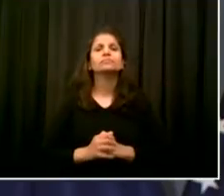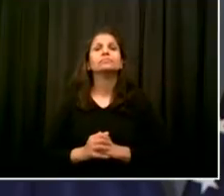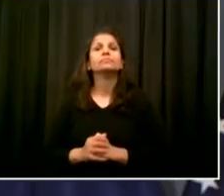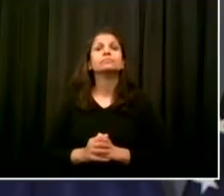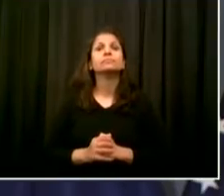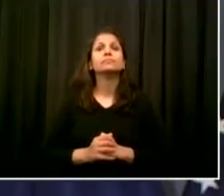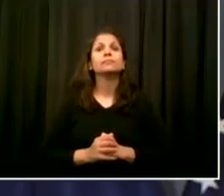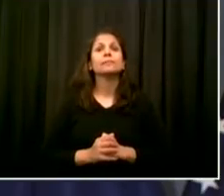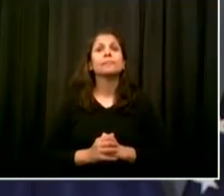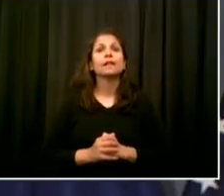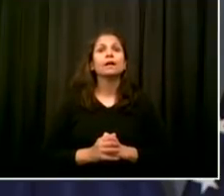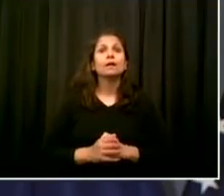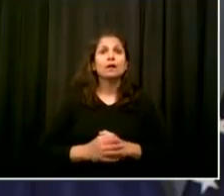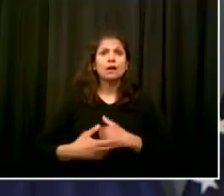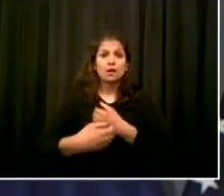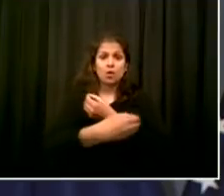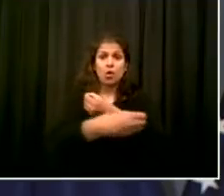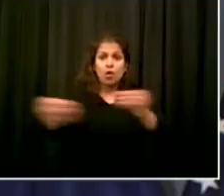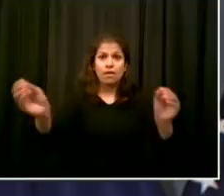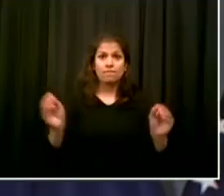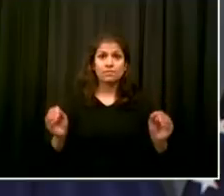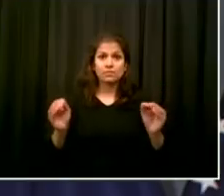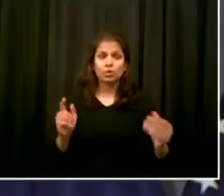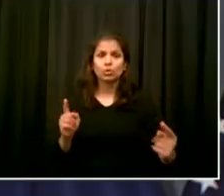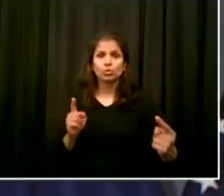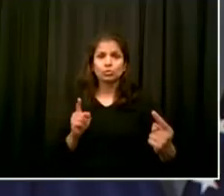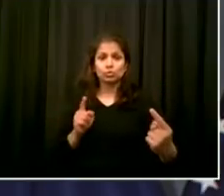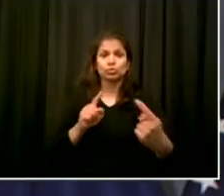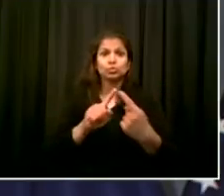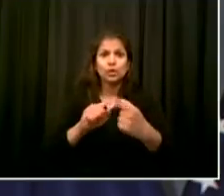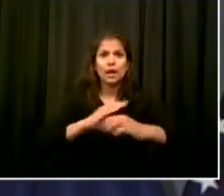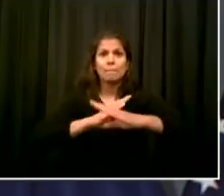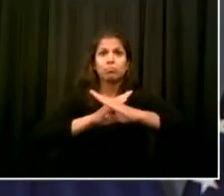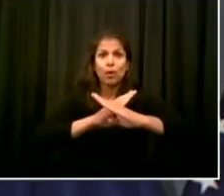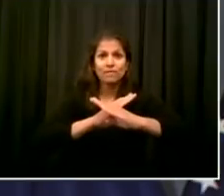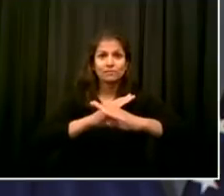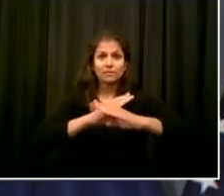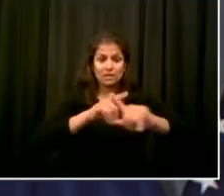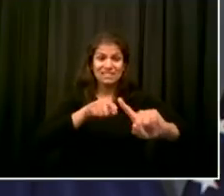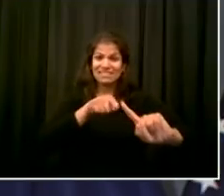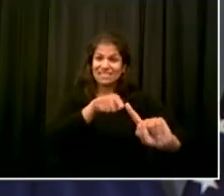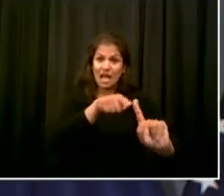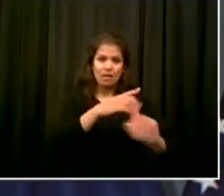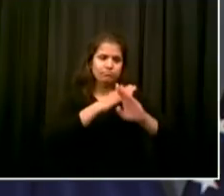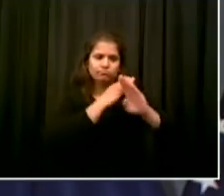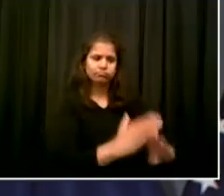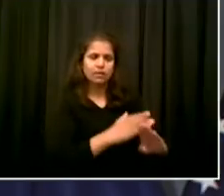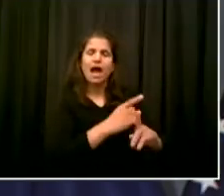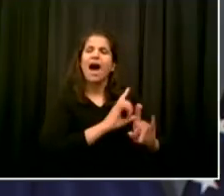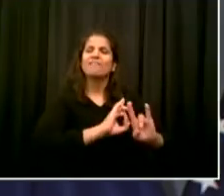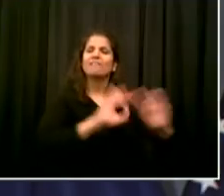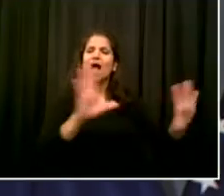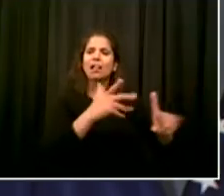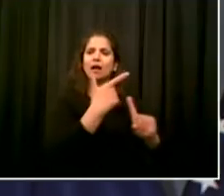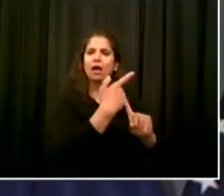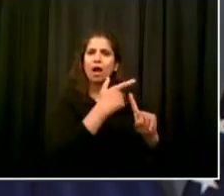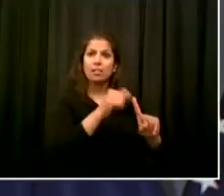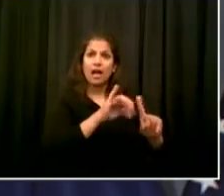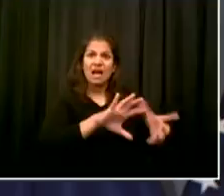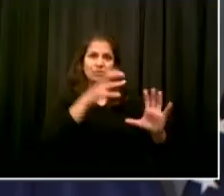Domestic Violence and the Office of Immigration Affairs, we would like to see the Office to Prevent Gun Violence made